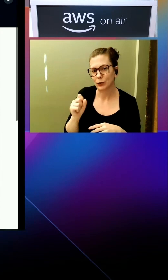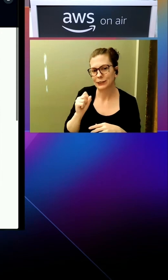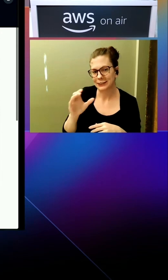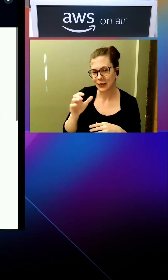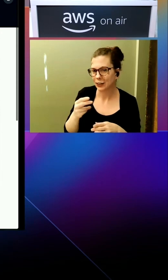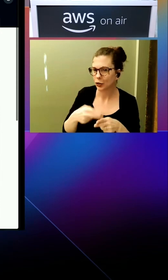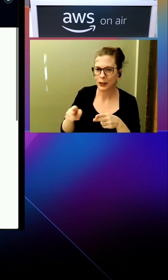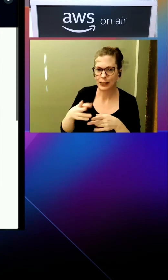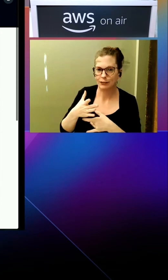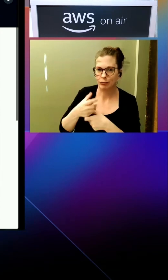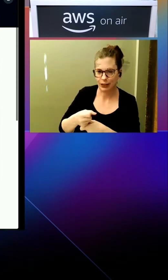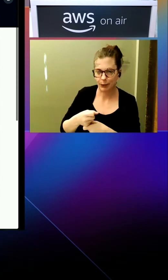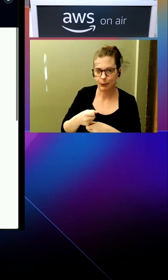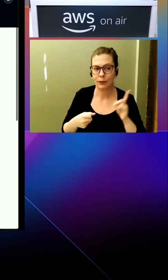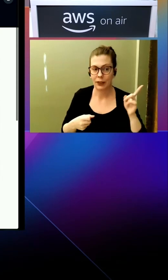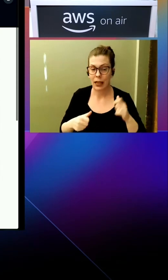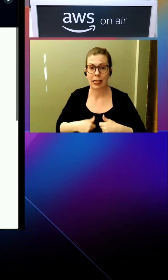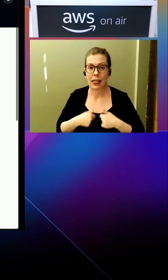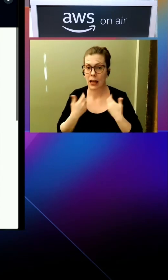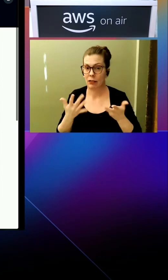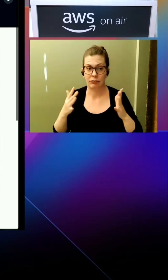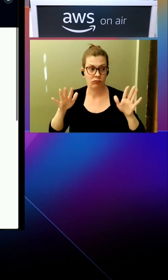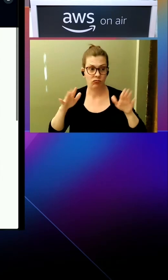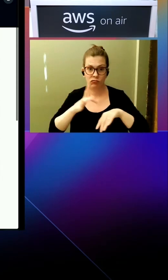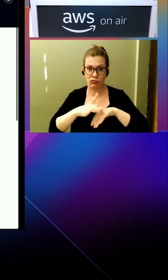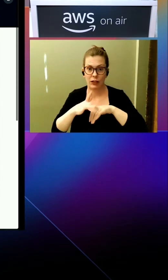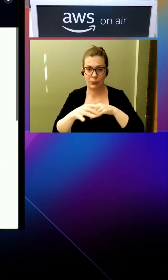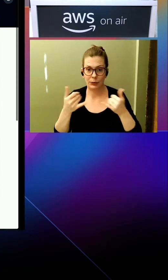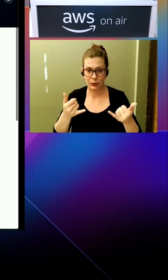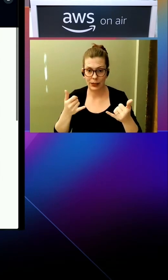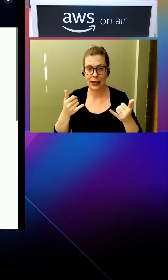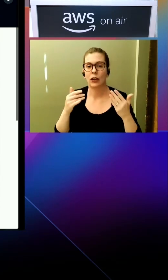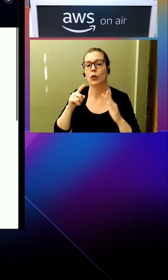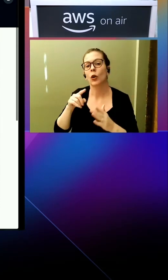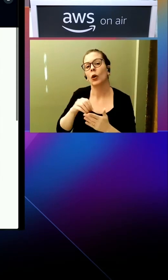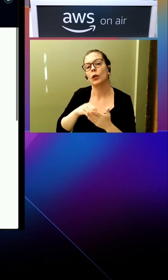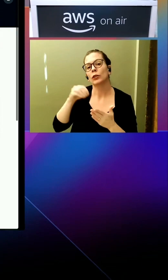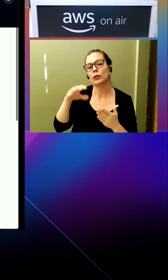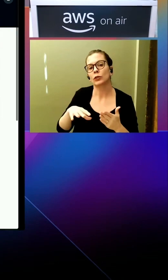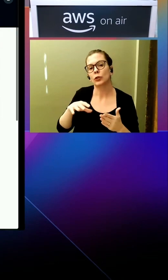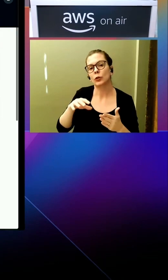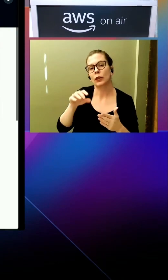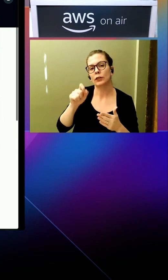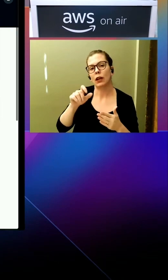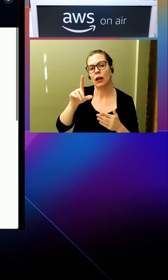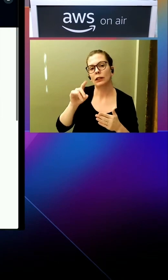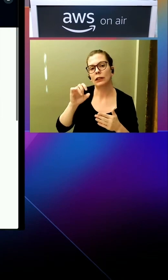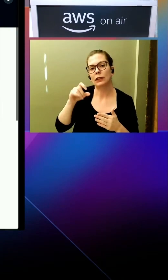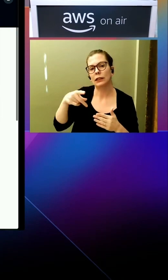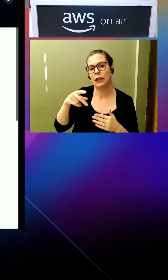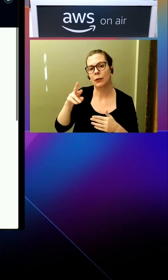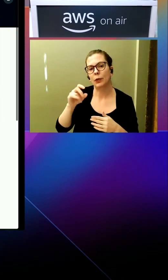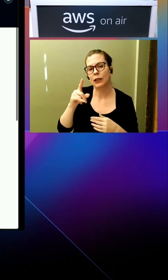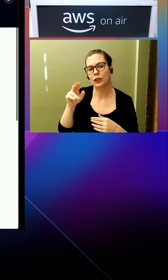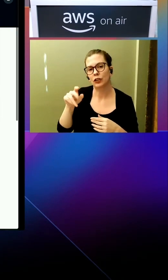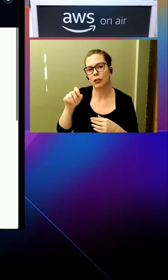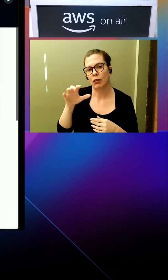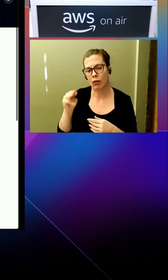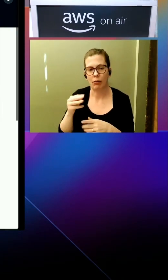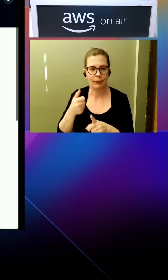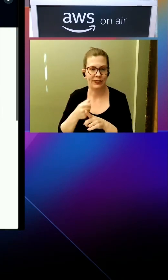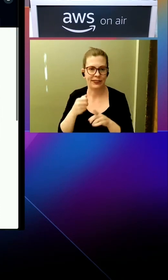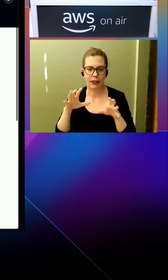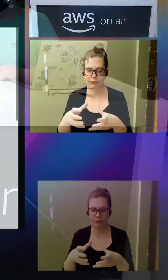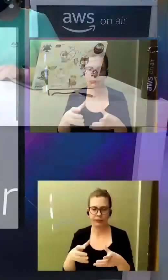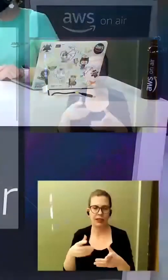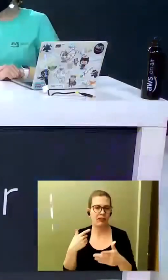is live today. So you can go to student.deepracer.com and it's all self-contained. So this has access to the